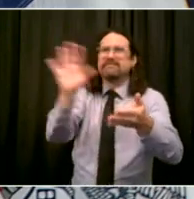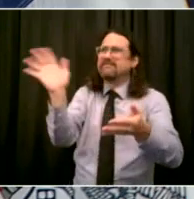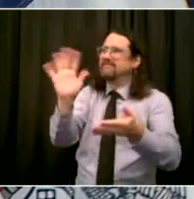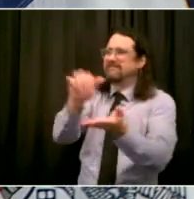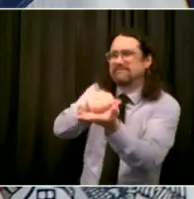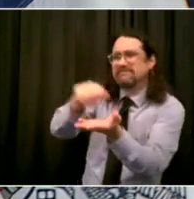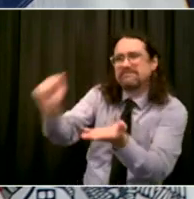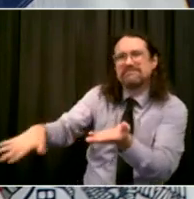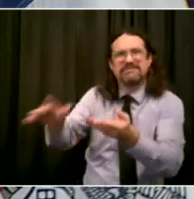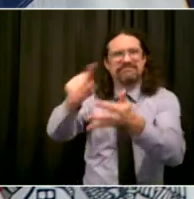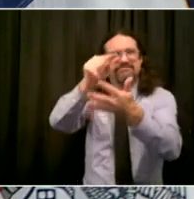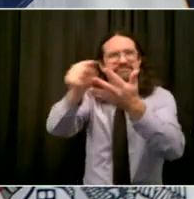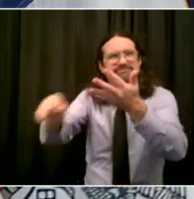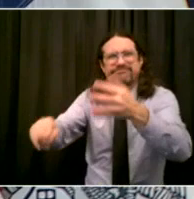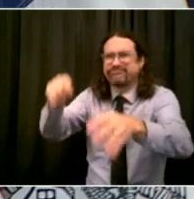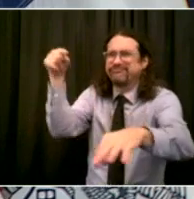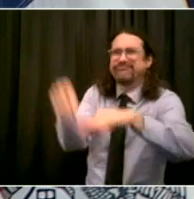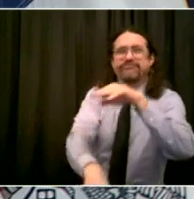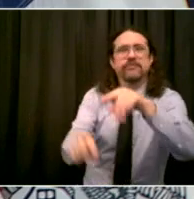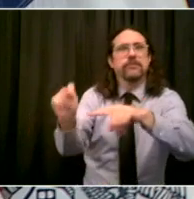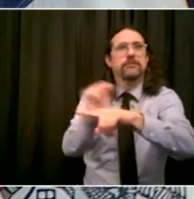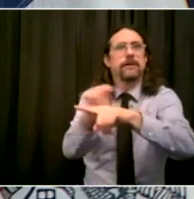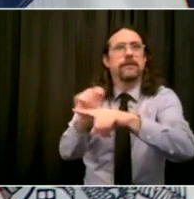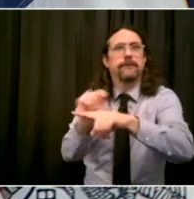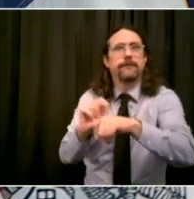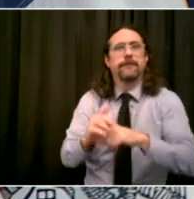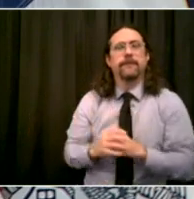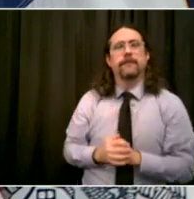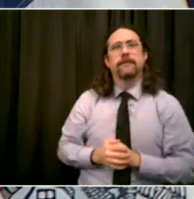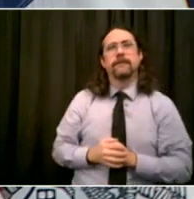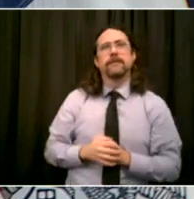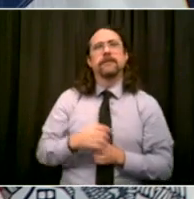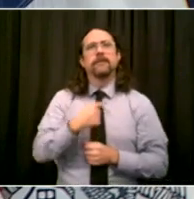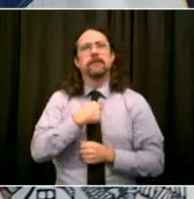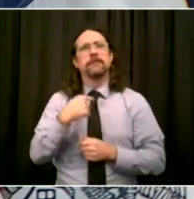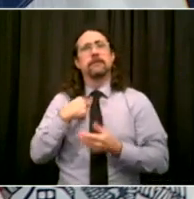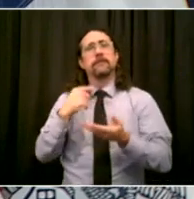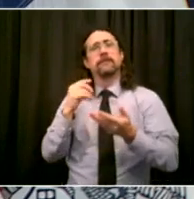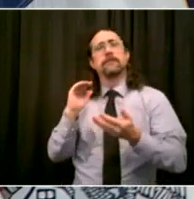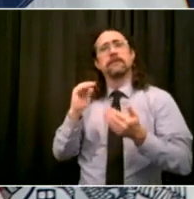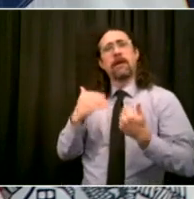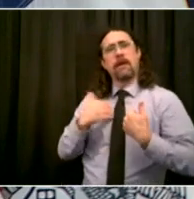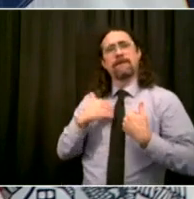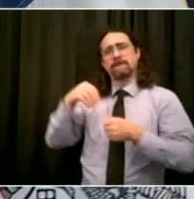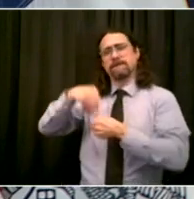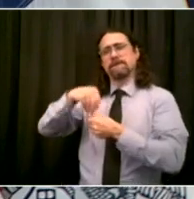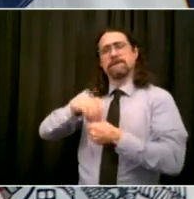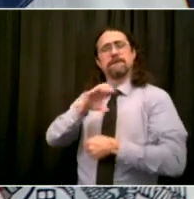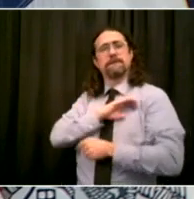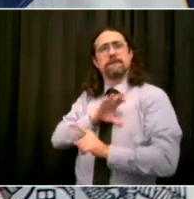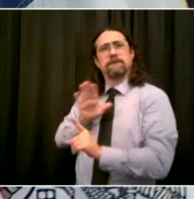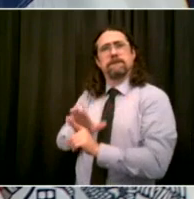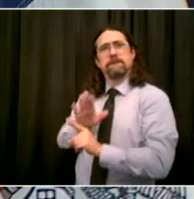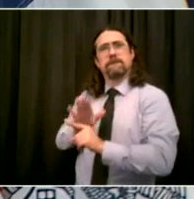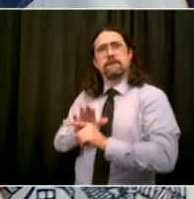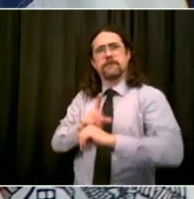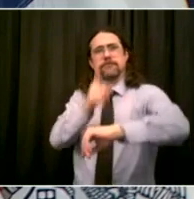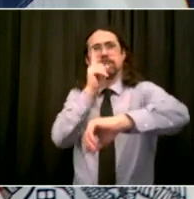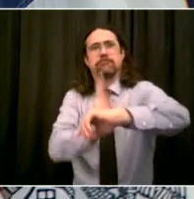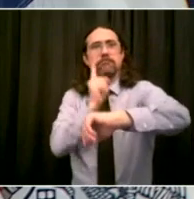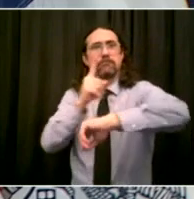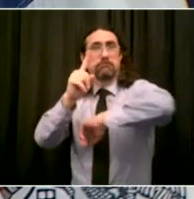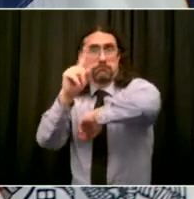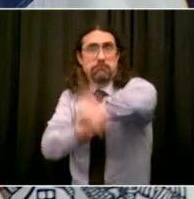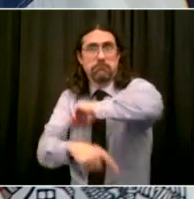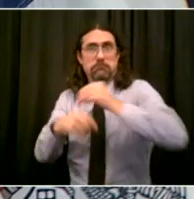more transparent. The changes finally, thank God, in the 50A law. The change the commissioner made in